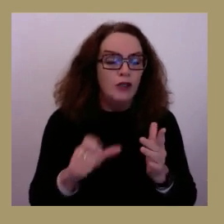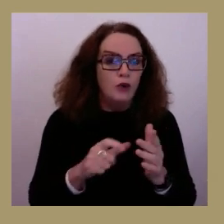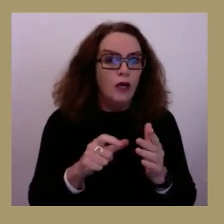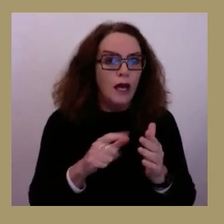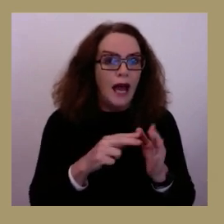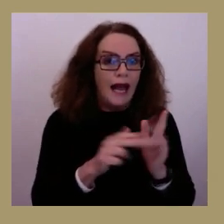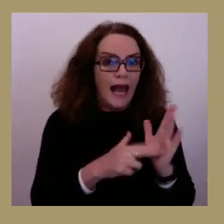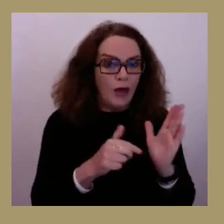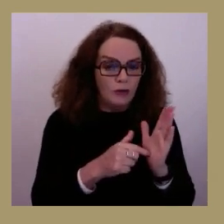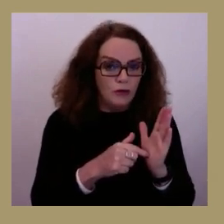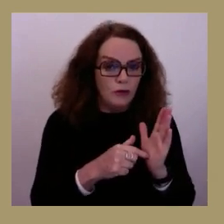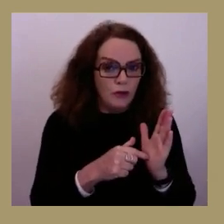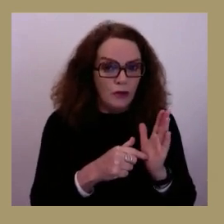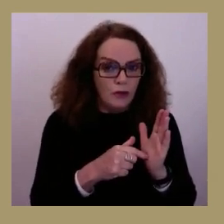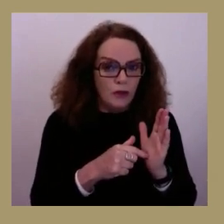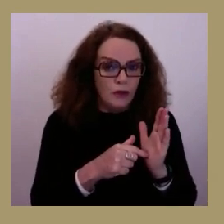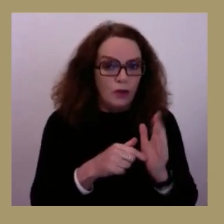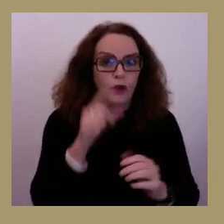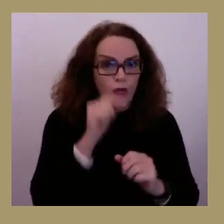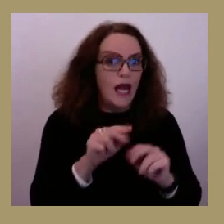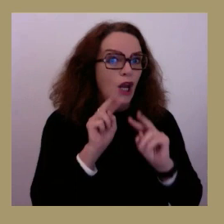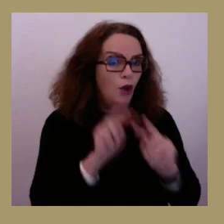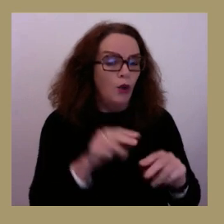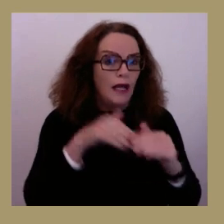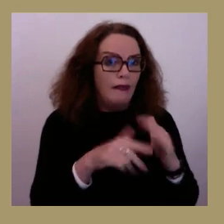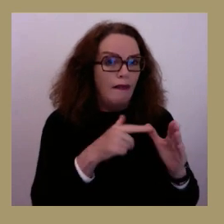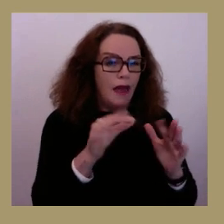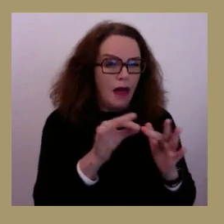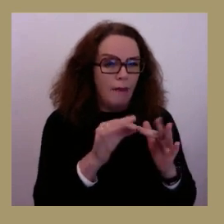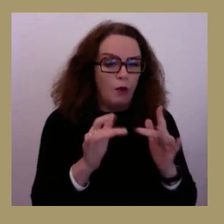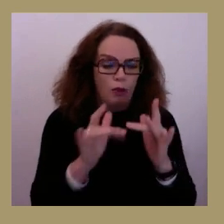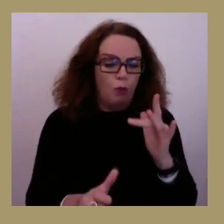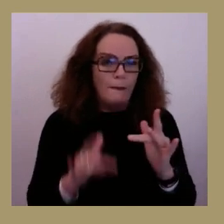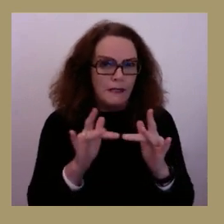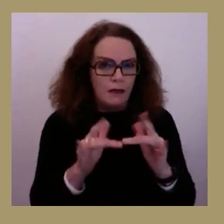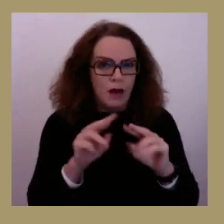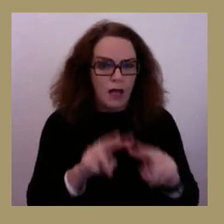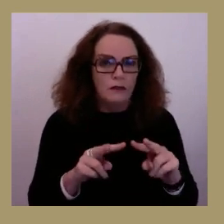help them create one in the Service Victoria app or via the website, which is